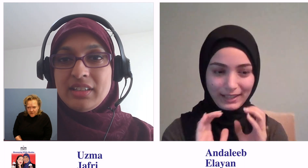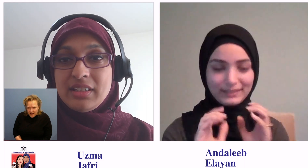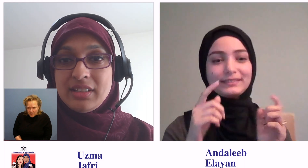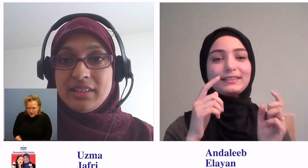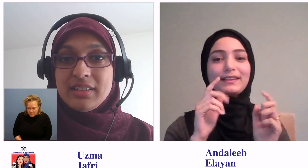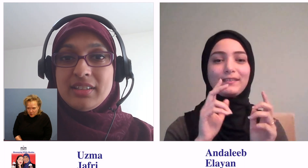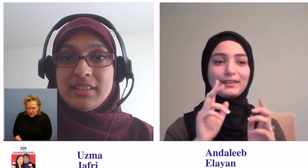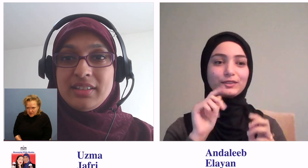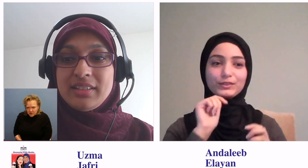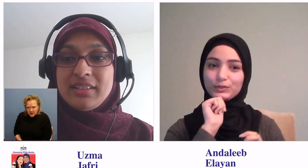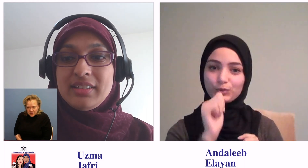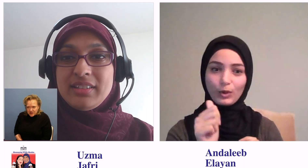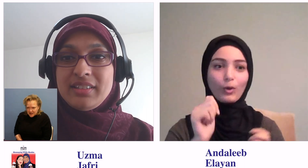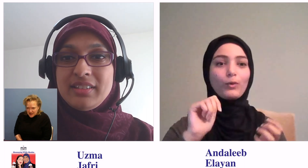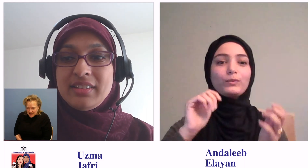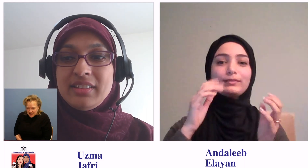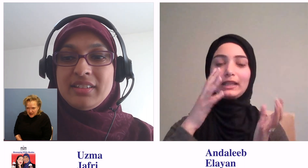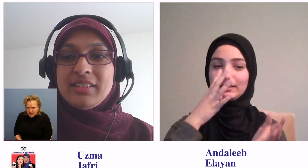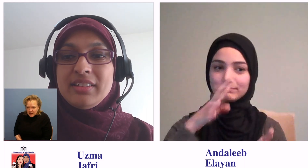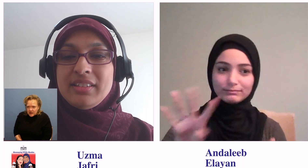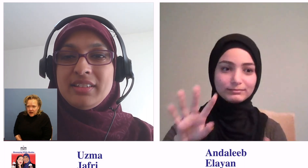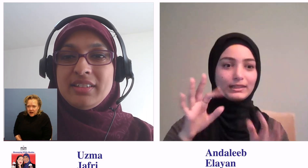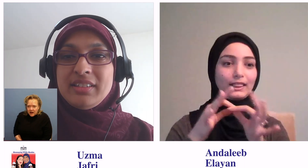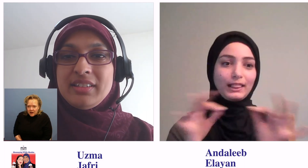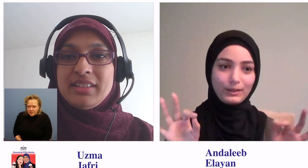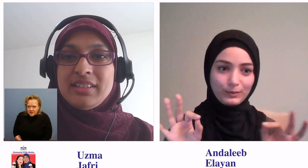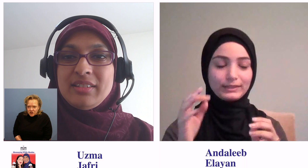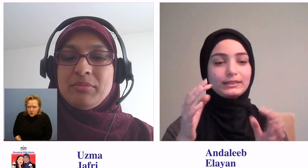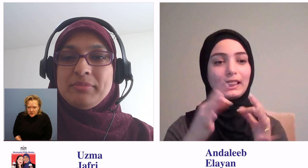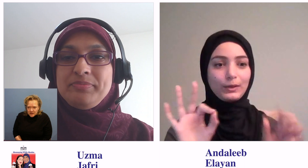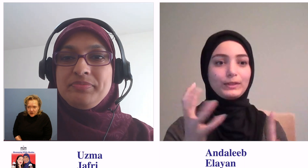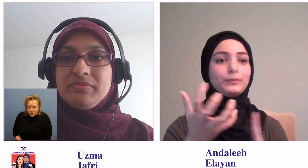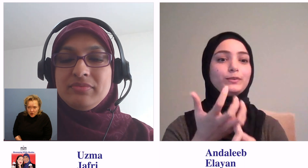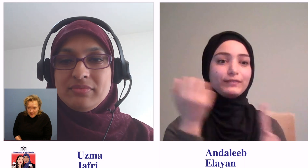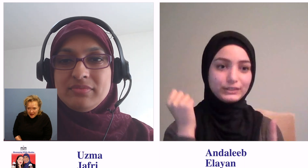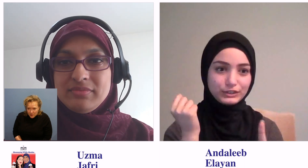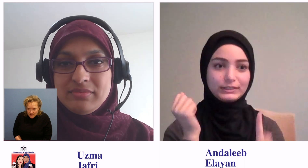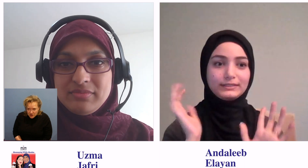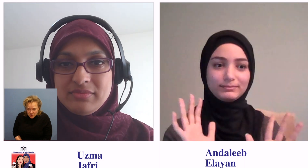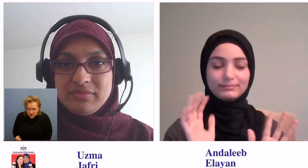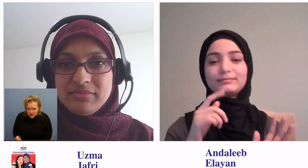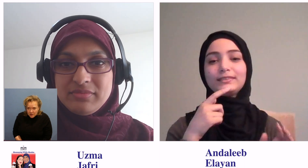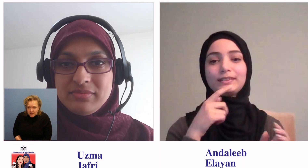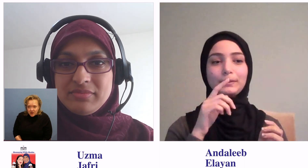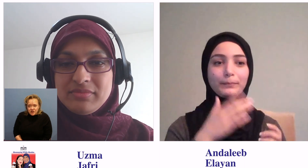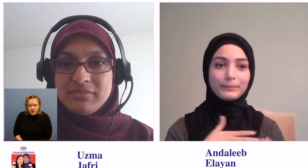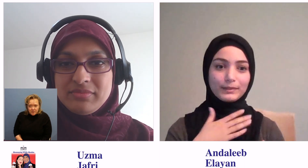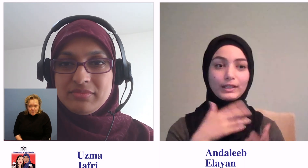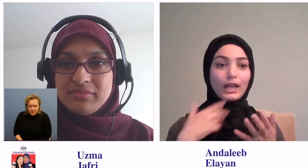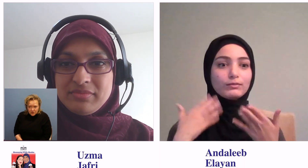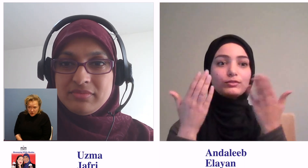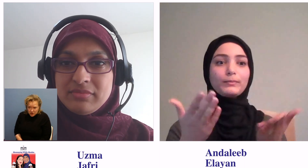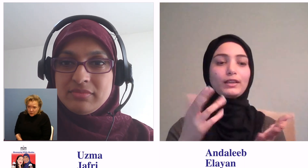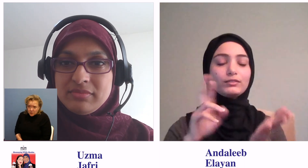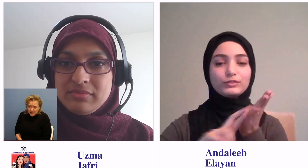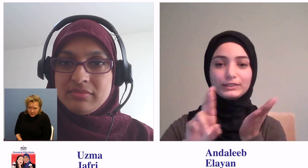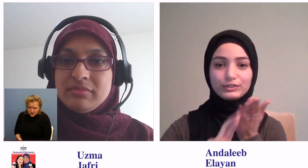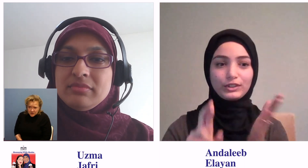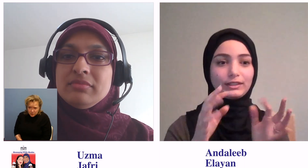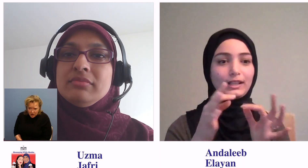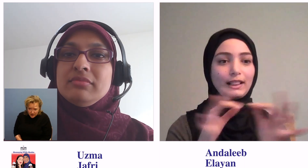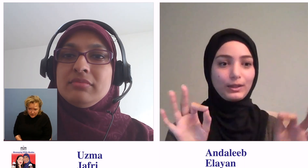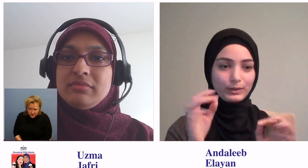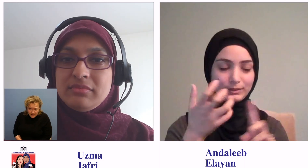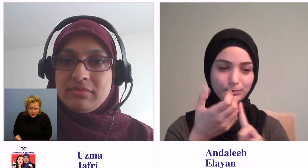very important communication is key. Um, don't ignore language because you can, the child will be